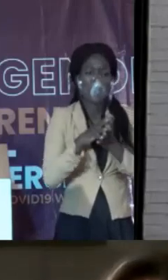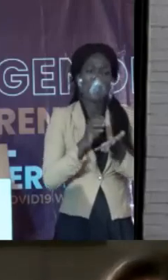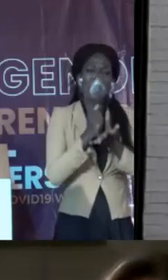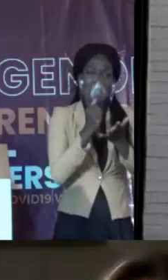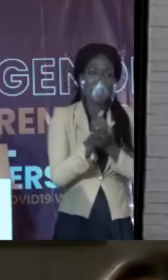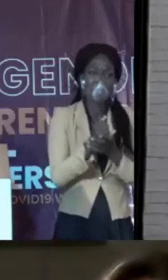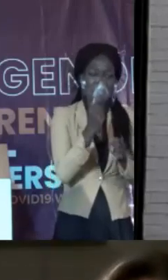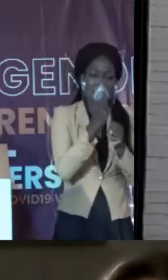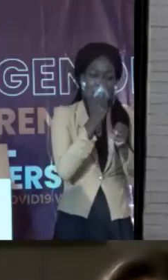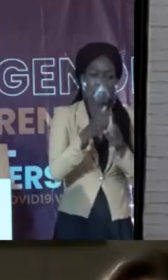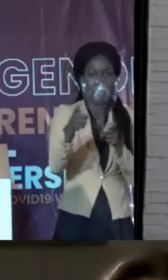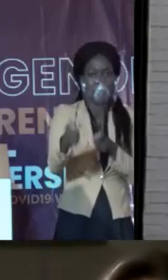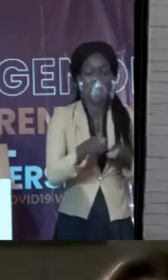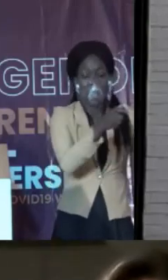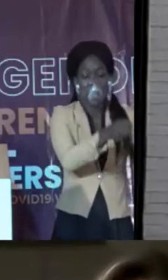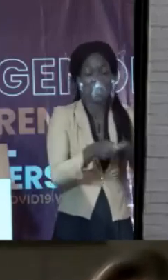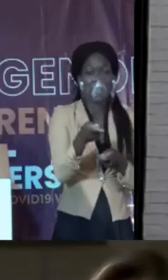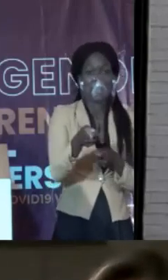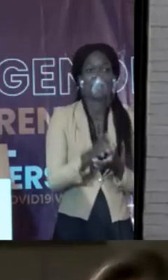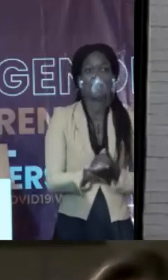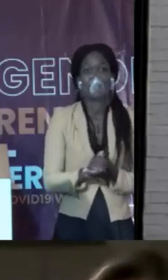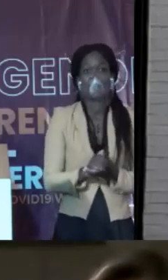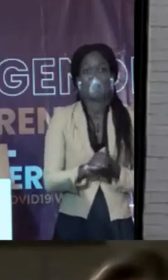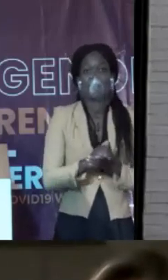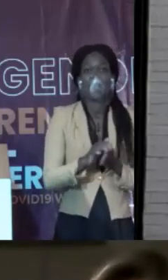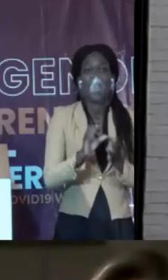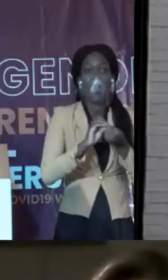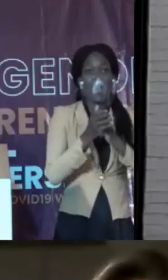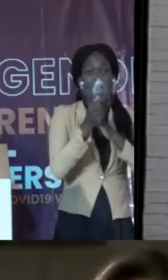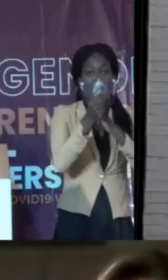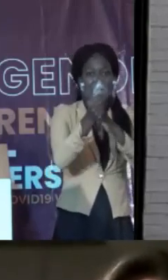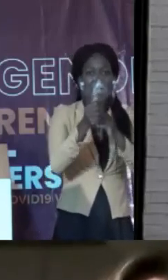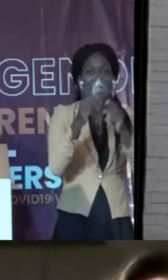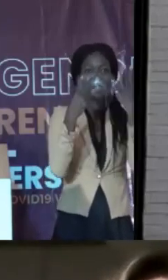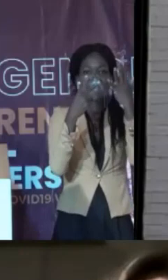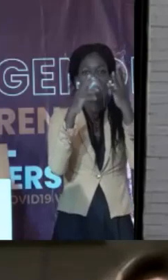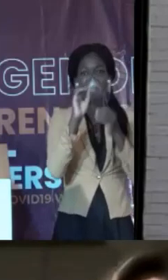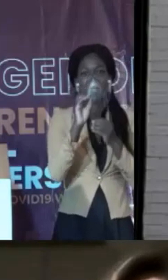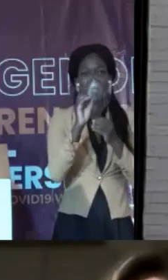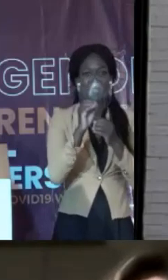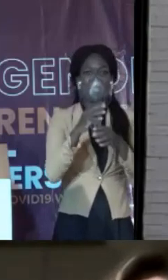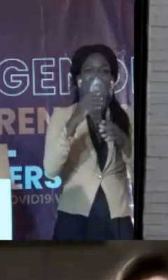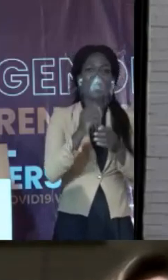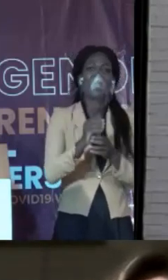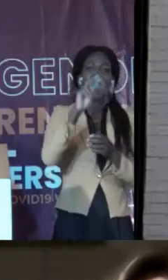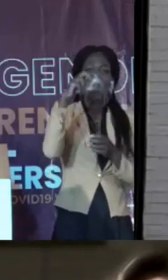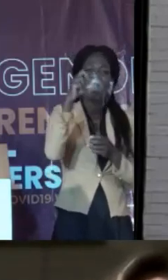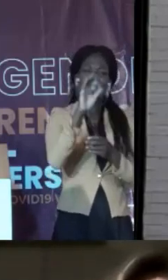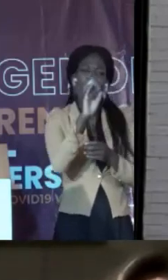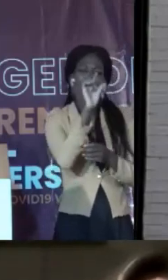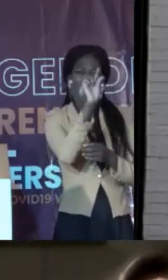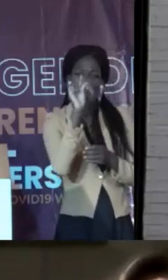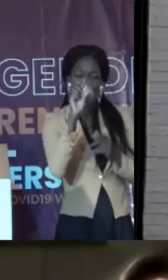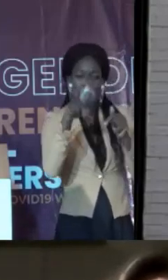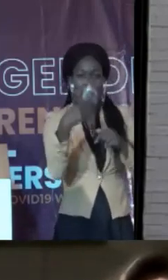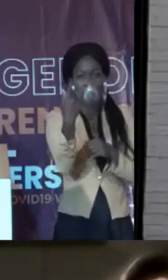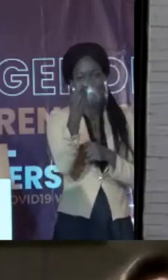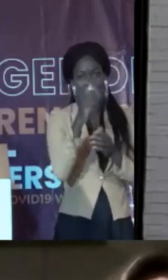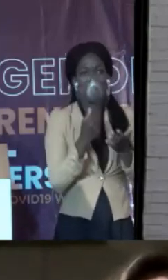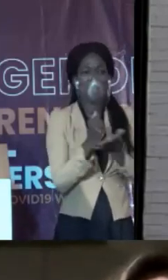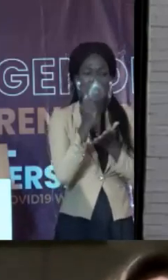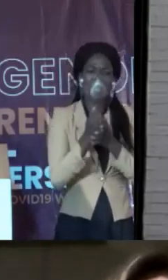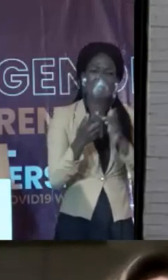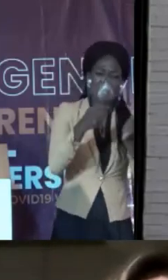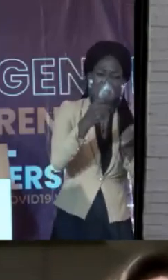policy space. She's leading 70 civil society organizations in driving an